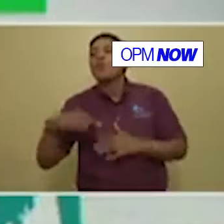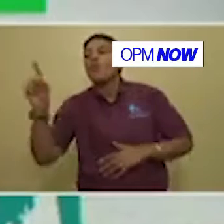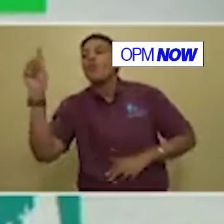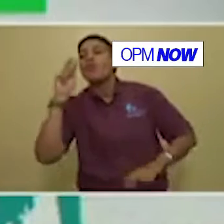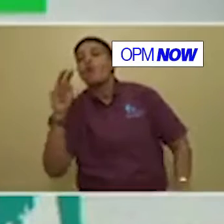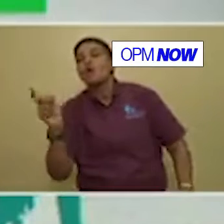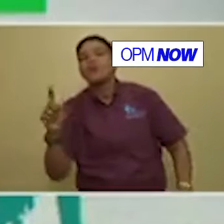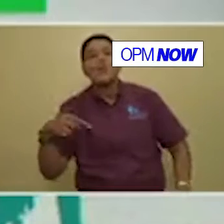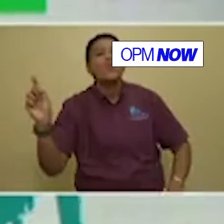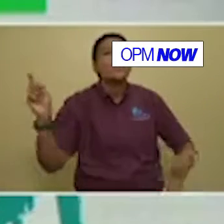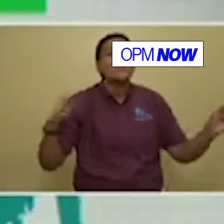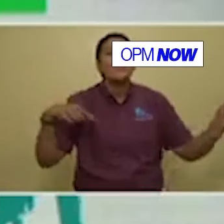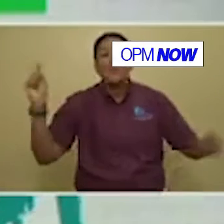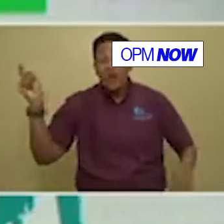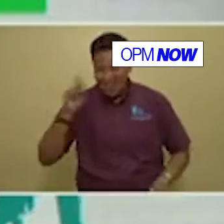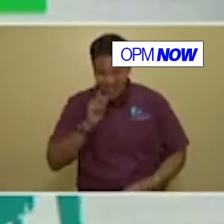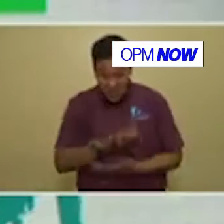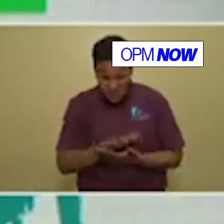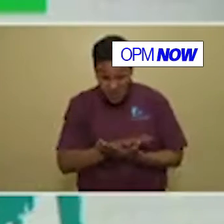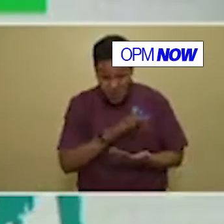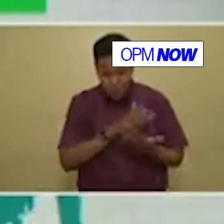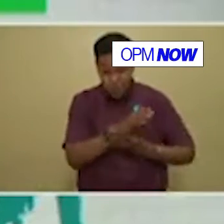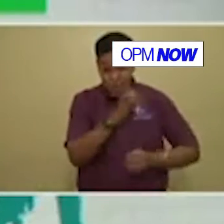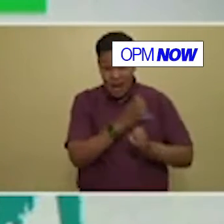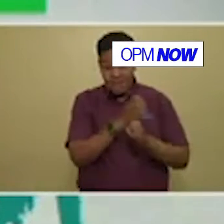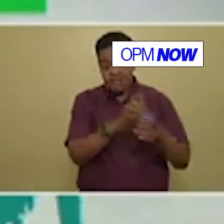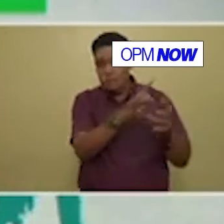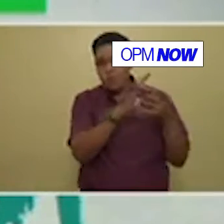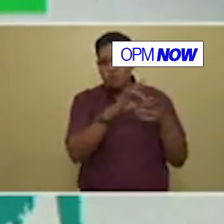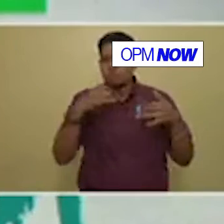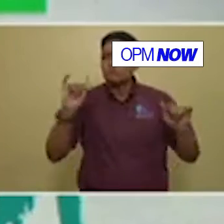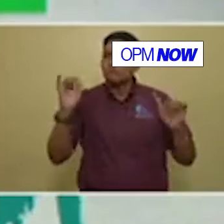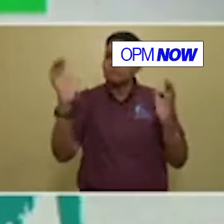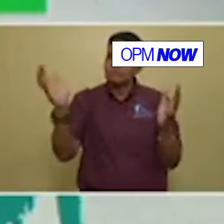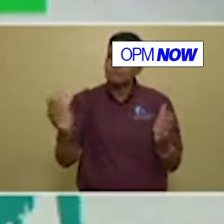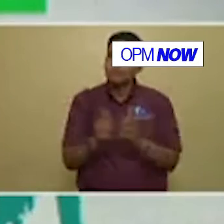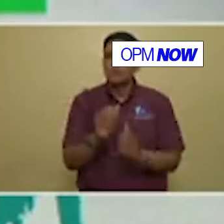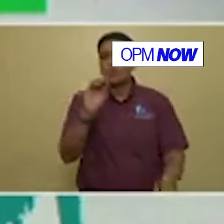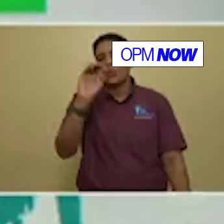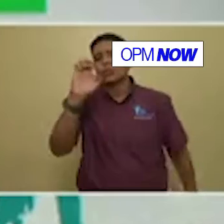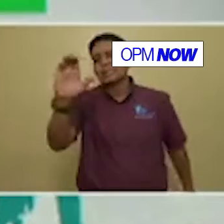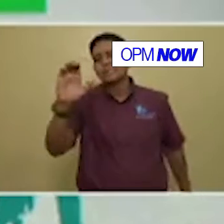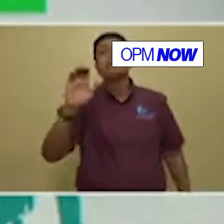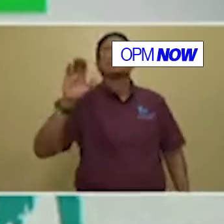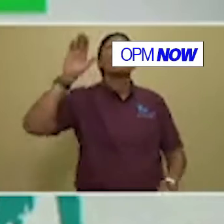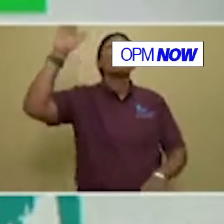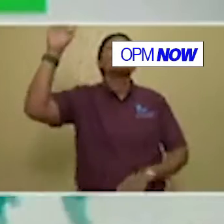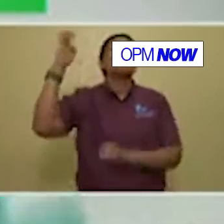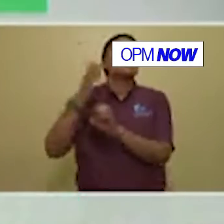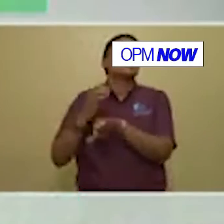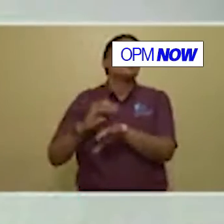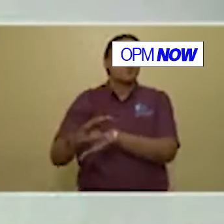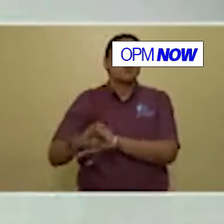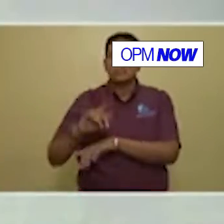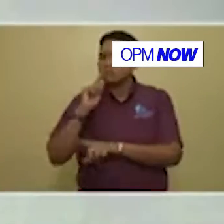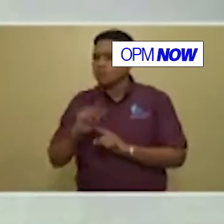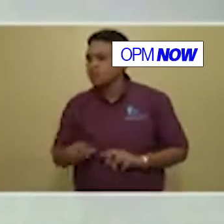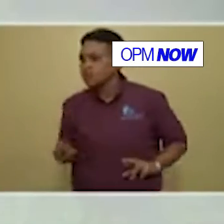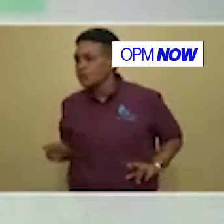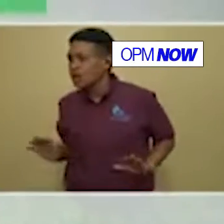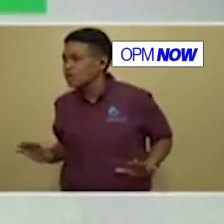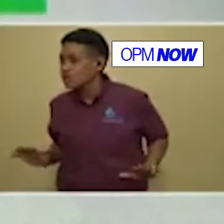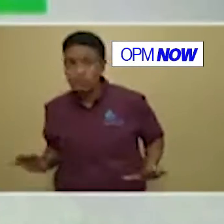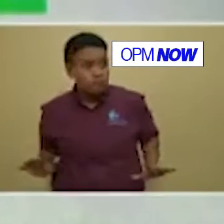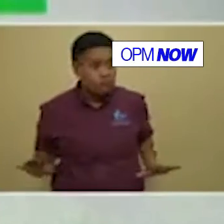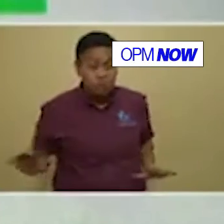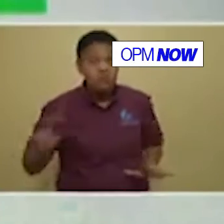The schools, through the exam coordinators, continue to liaise with the OEC to ensure on-the-ground readiness, the